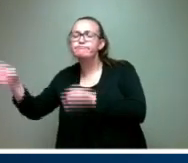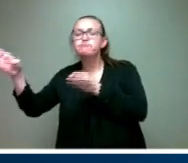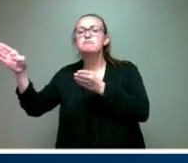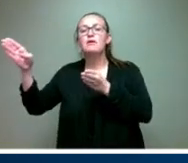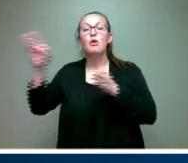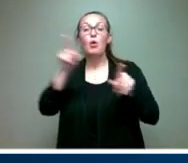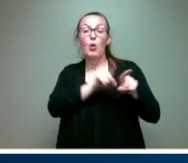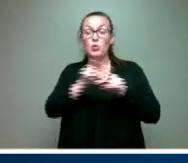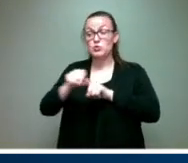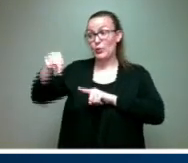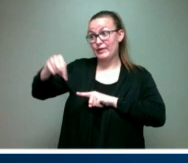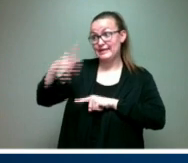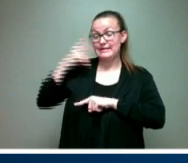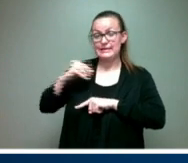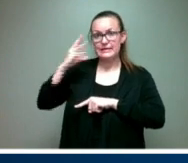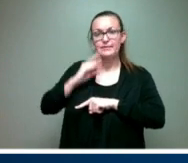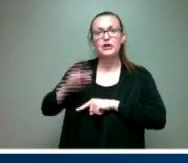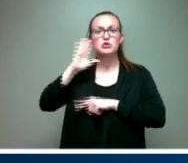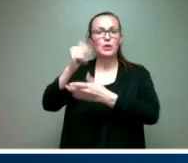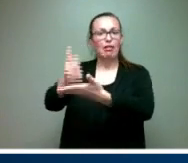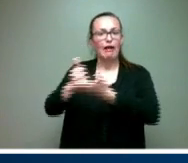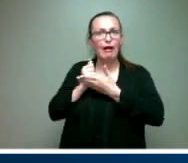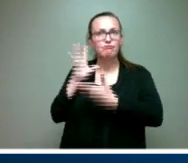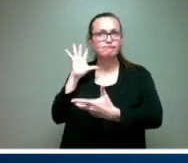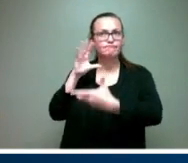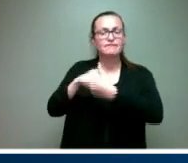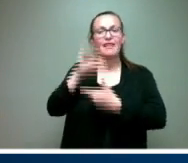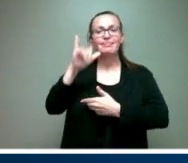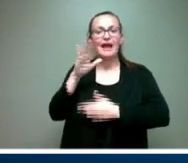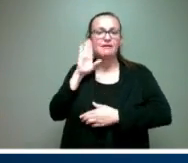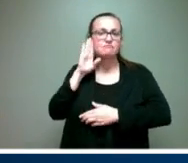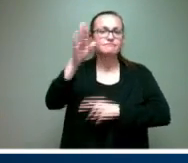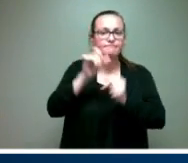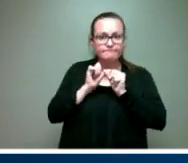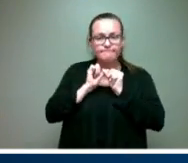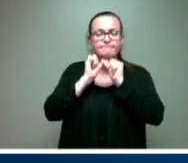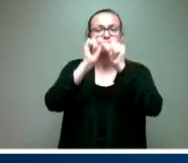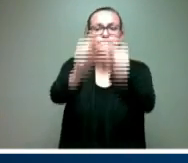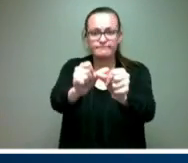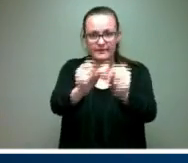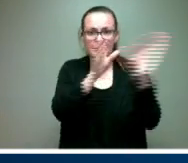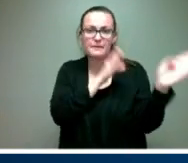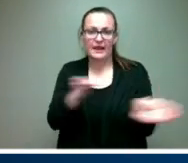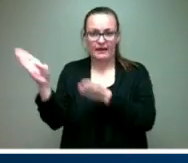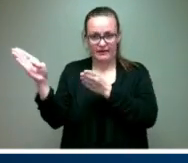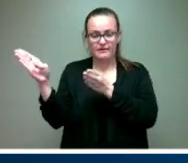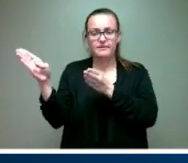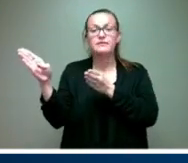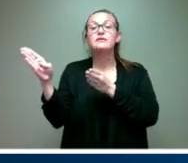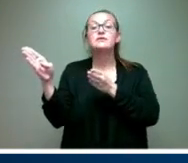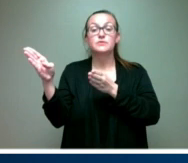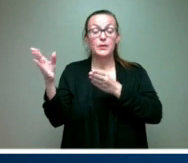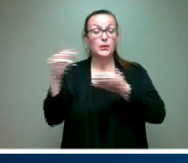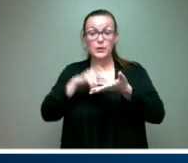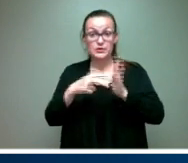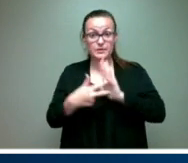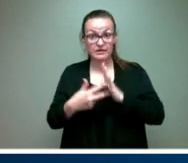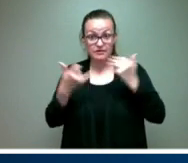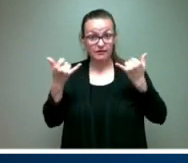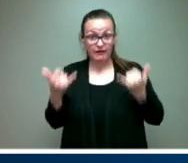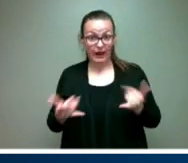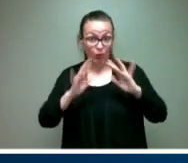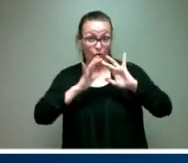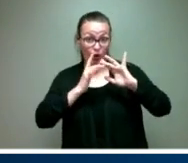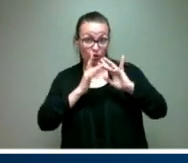agenda. So we are going to amplify the opportunity to use online